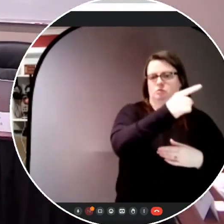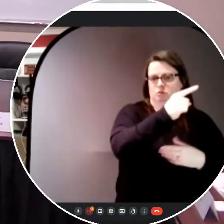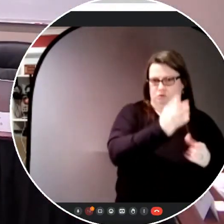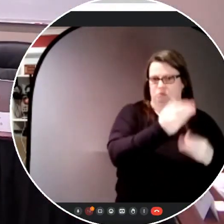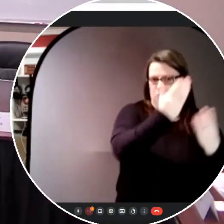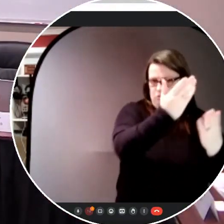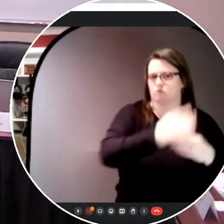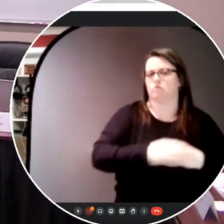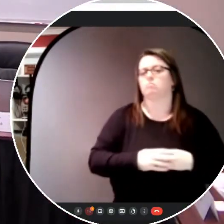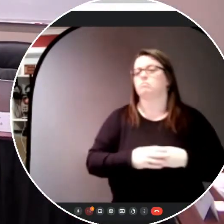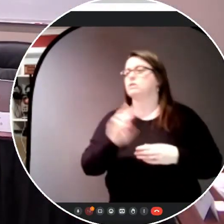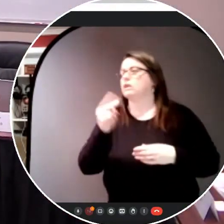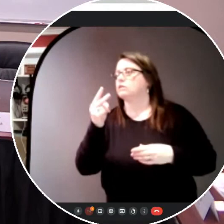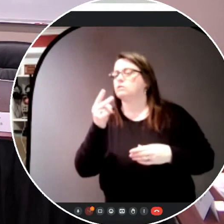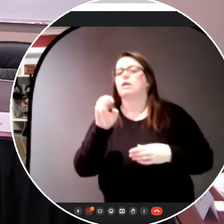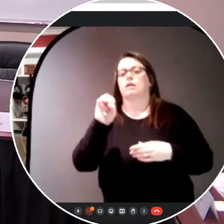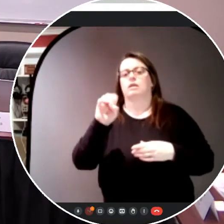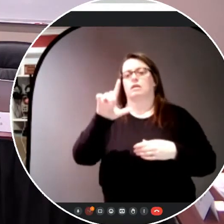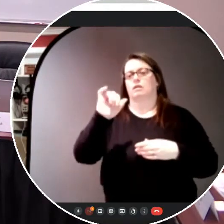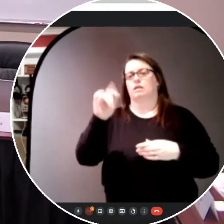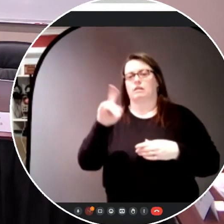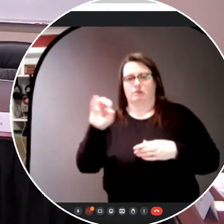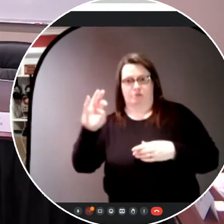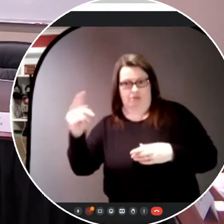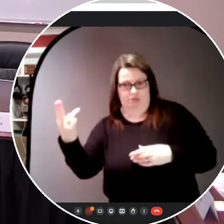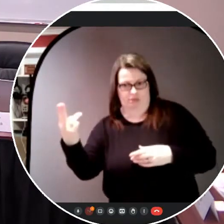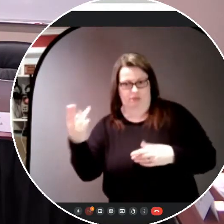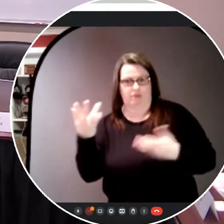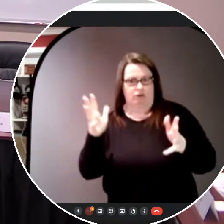you, Elizabeth. Okay, any discussion on that motion?